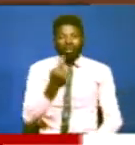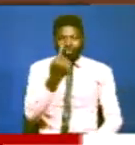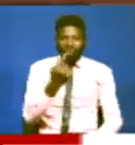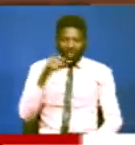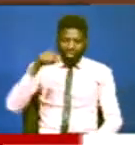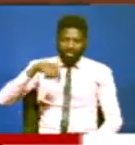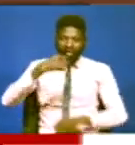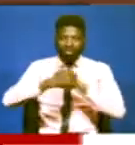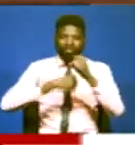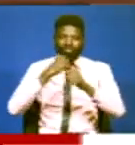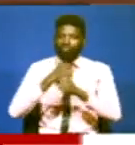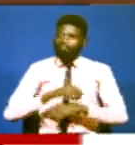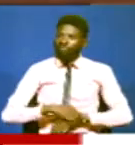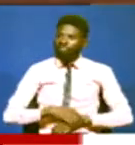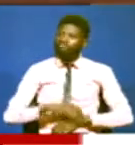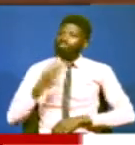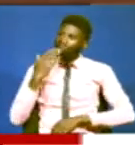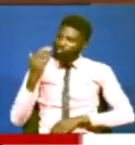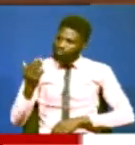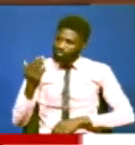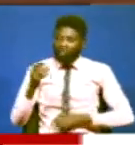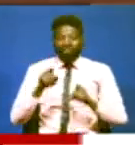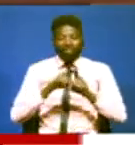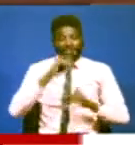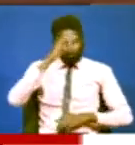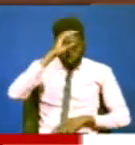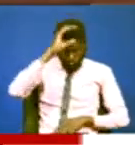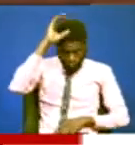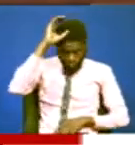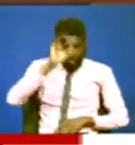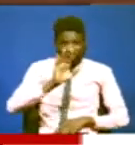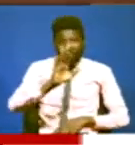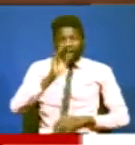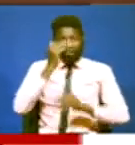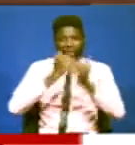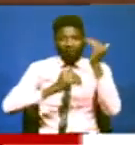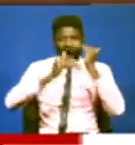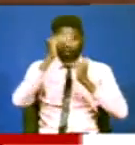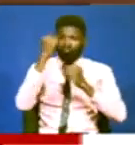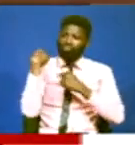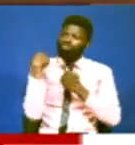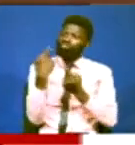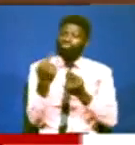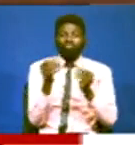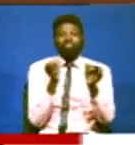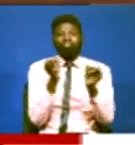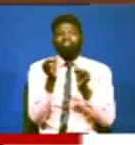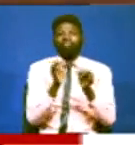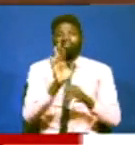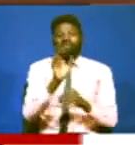Thank you very much. And Mr. Wafula, in terms of your profession, kindly explain your